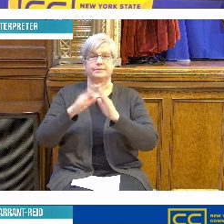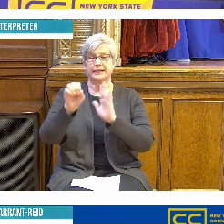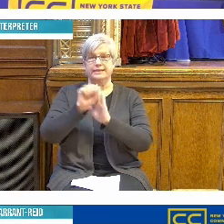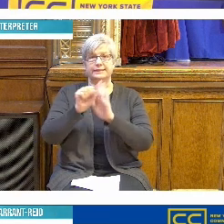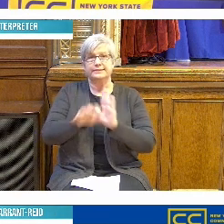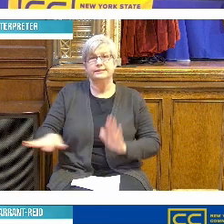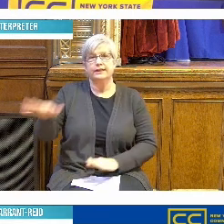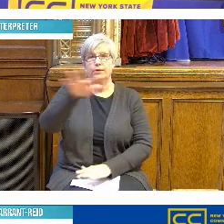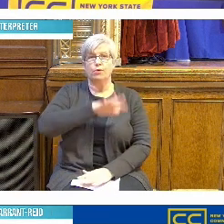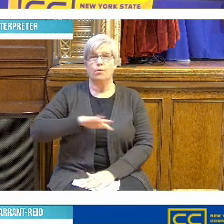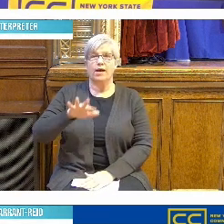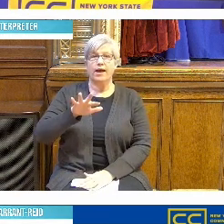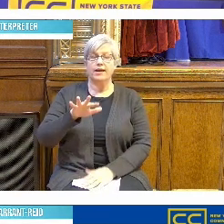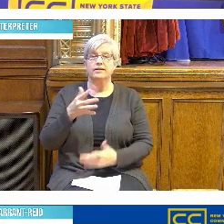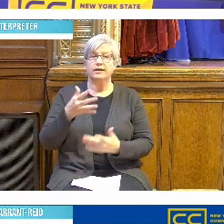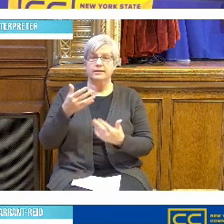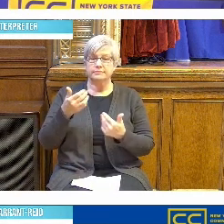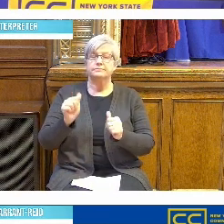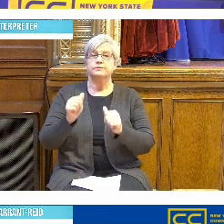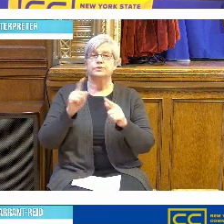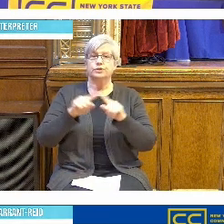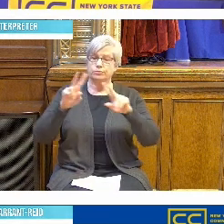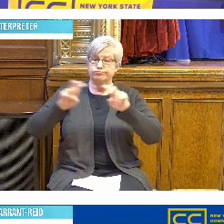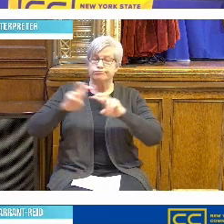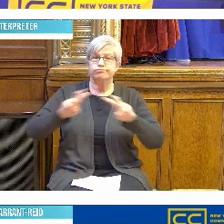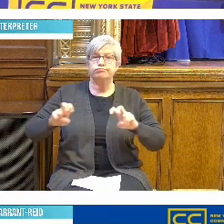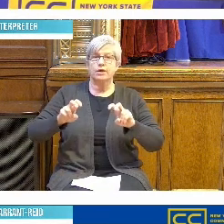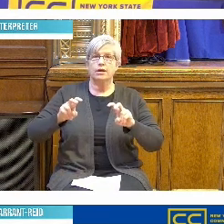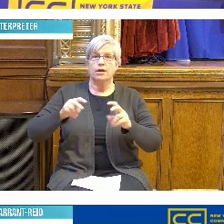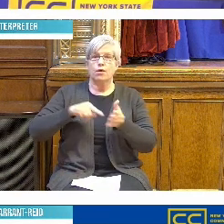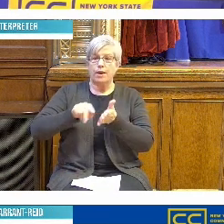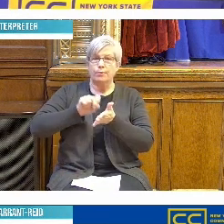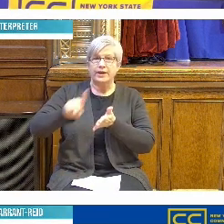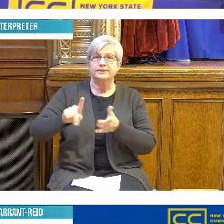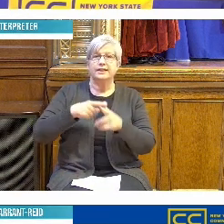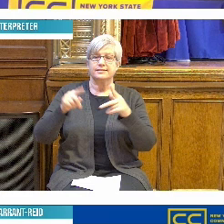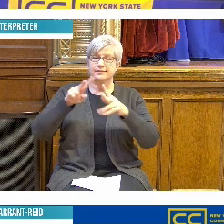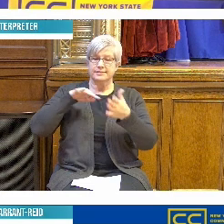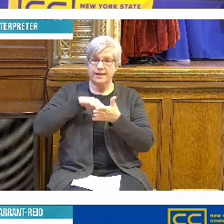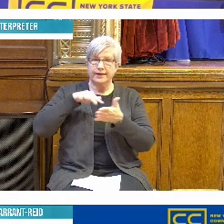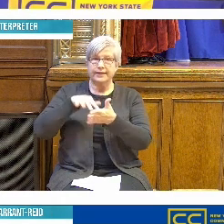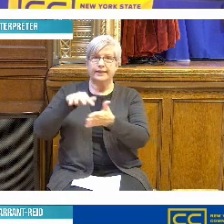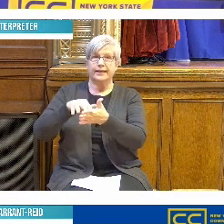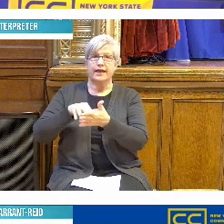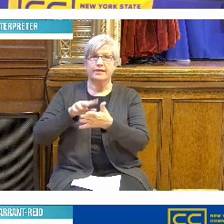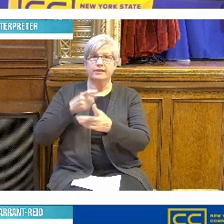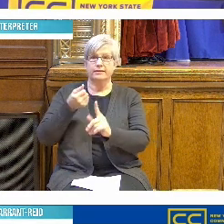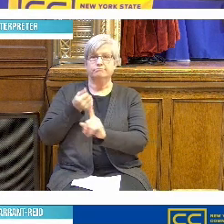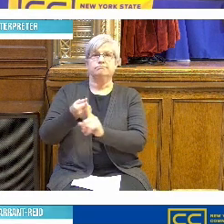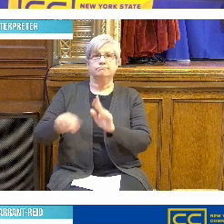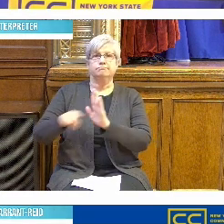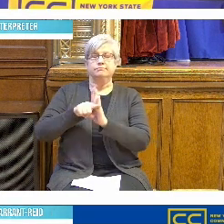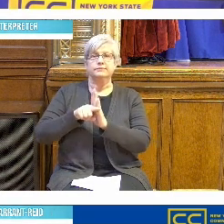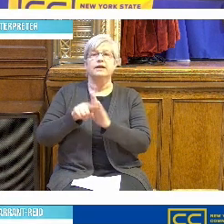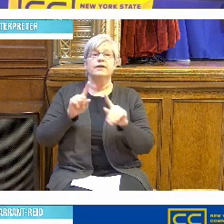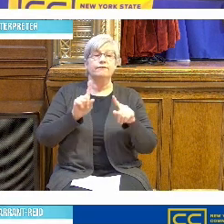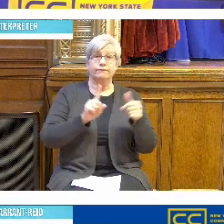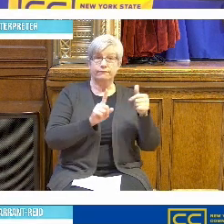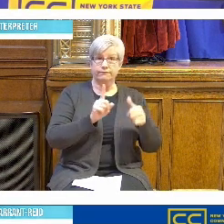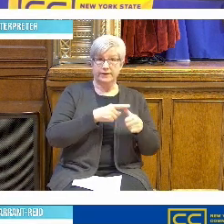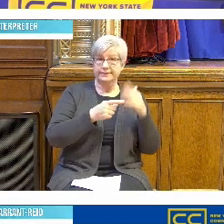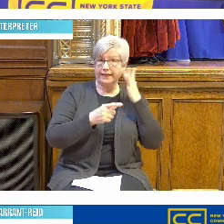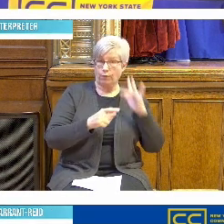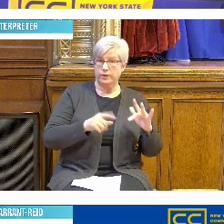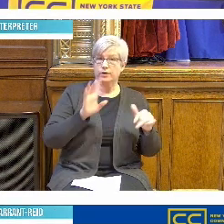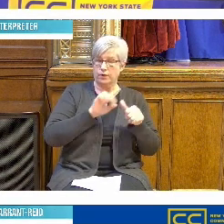statewide effort to look at reparations and study its enduring harms. And so California, you all know,